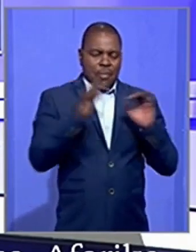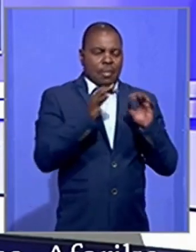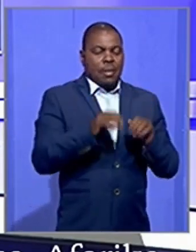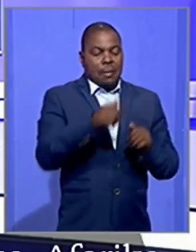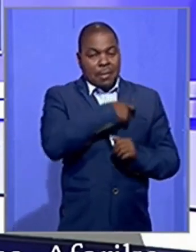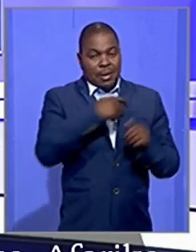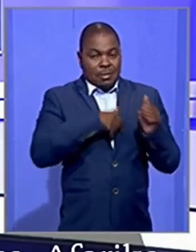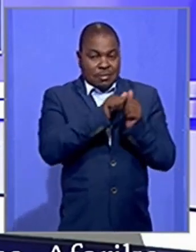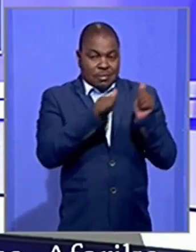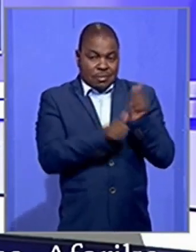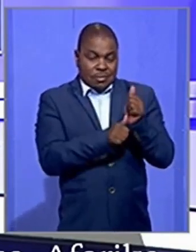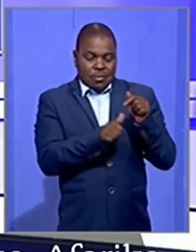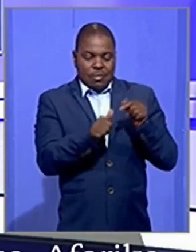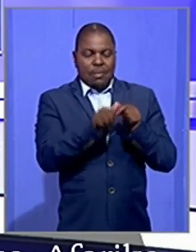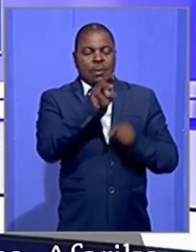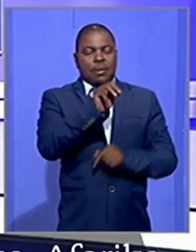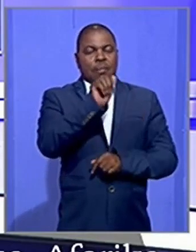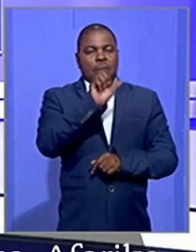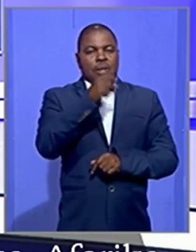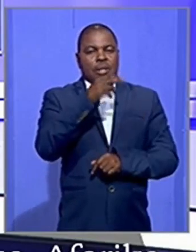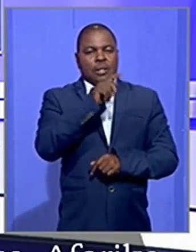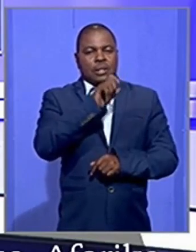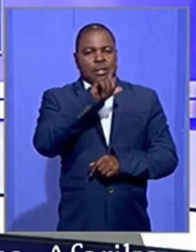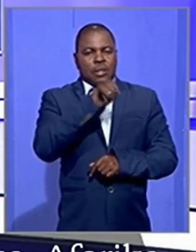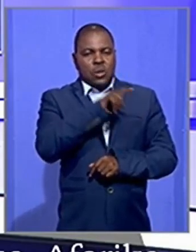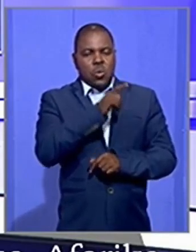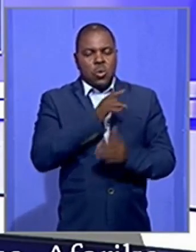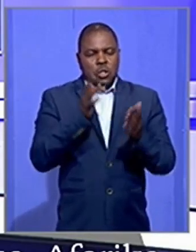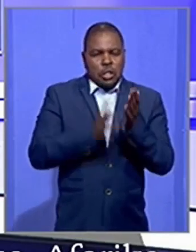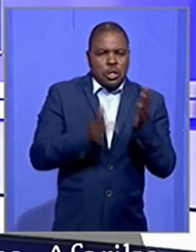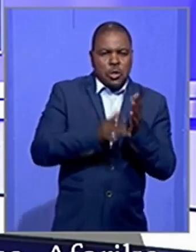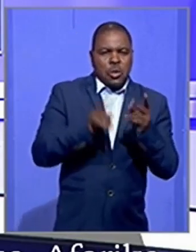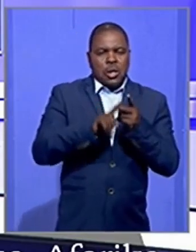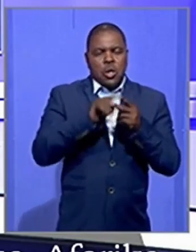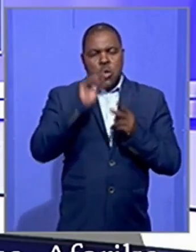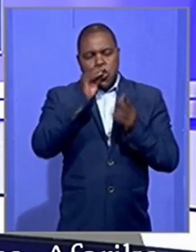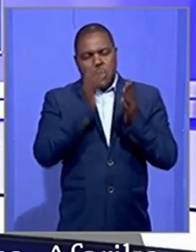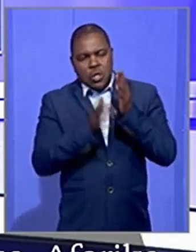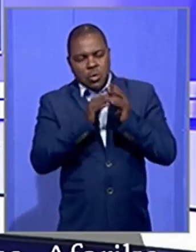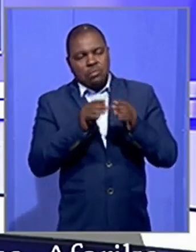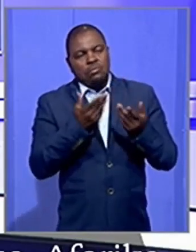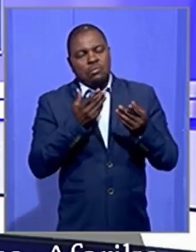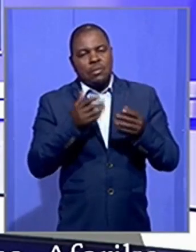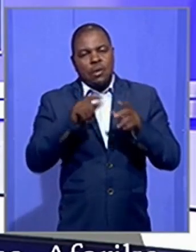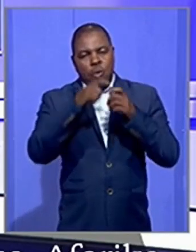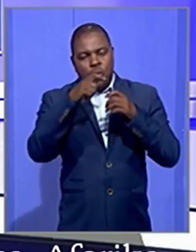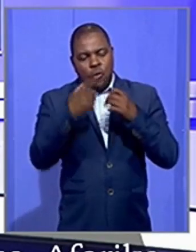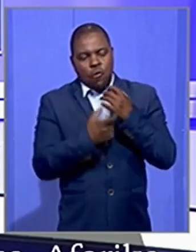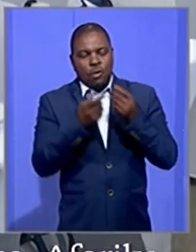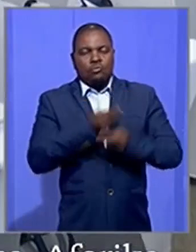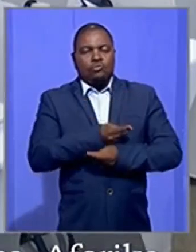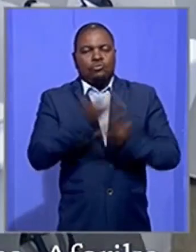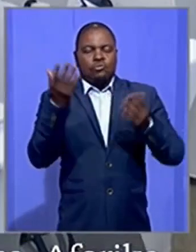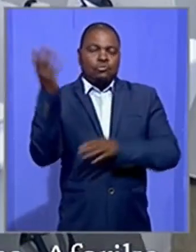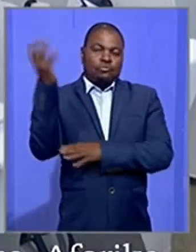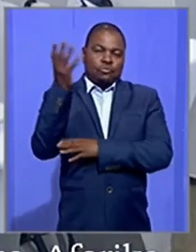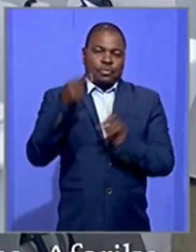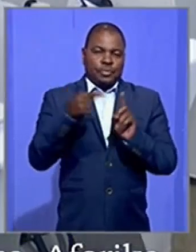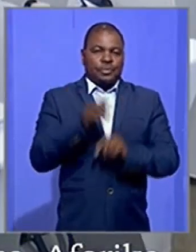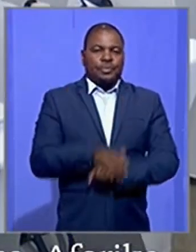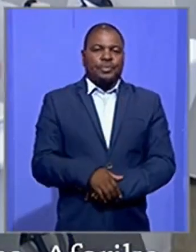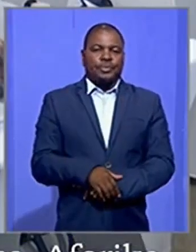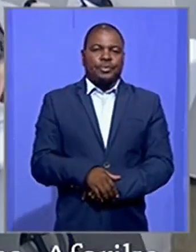butse semmuso dintlhakaelo tsa tiriso ya digital le mafaratlhatlha a bobegakgang mo Aforika. Go lebega fa go na